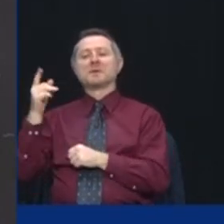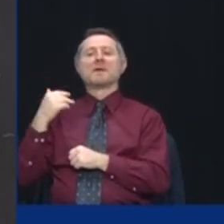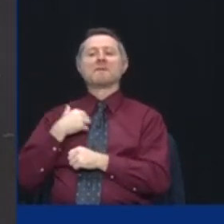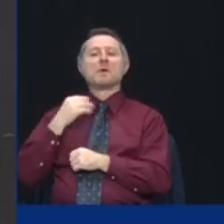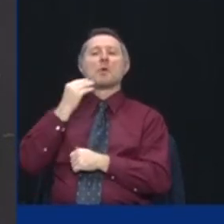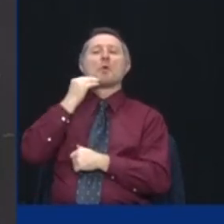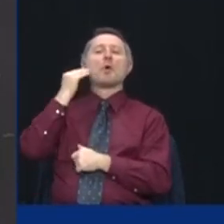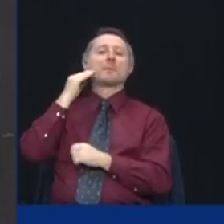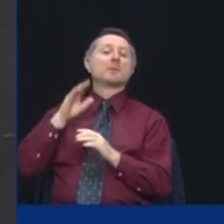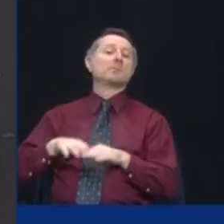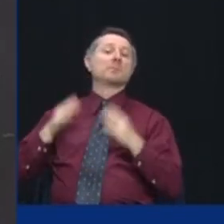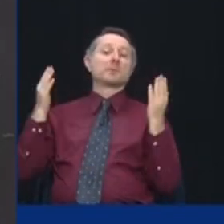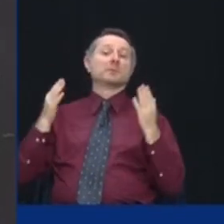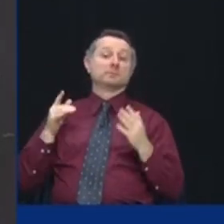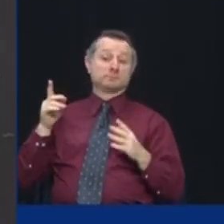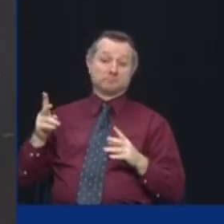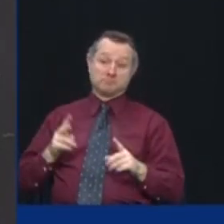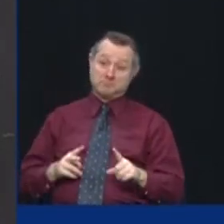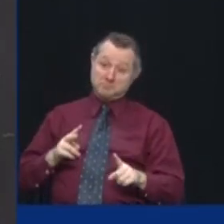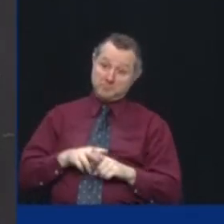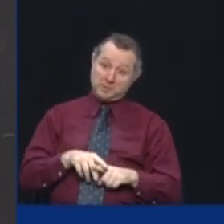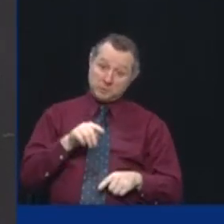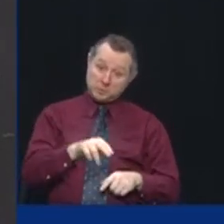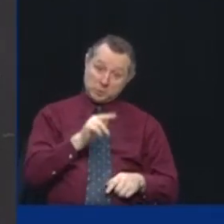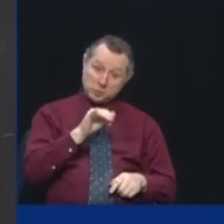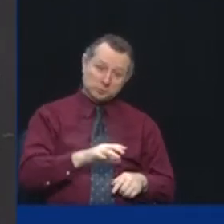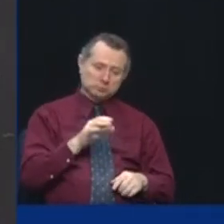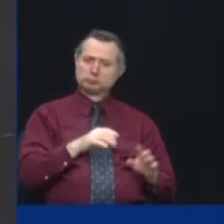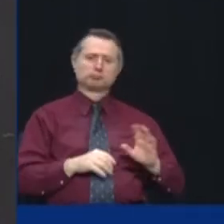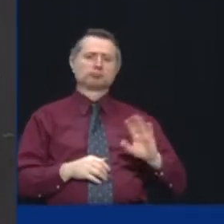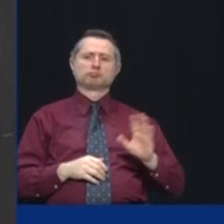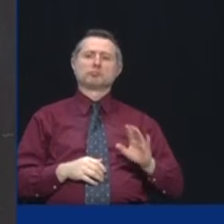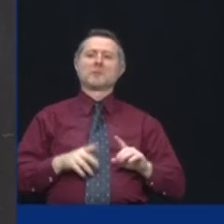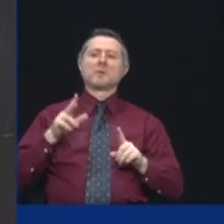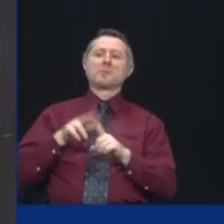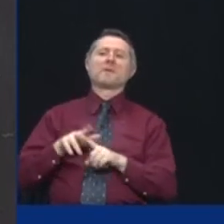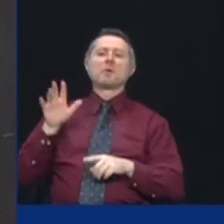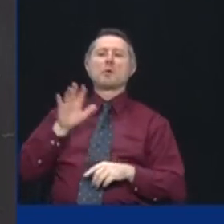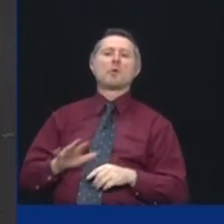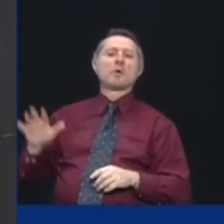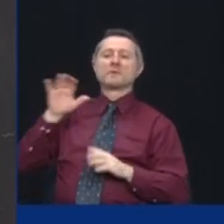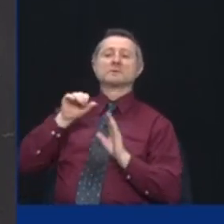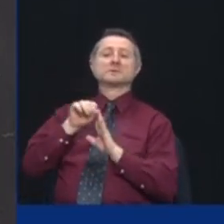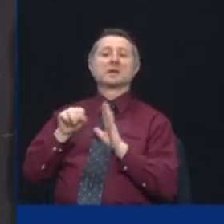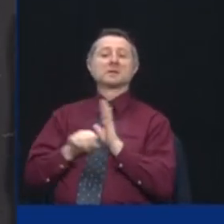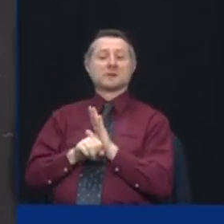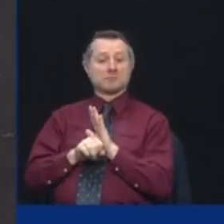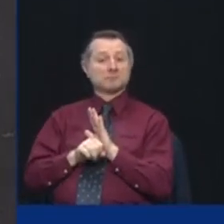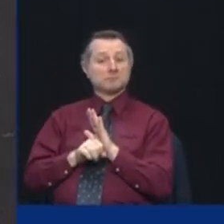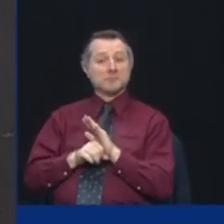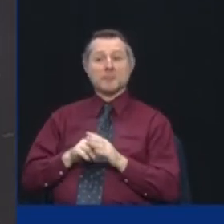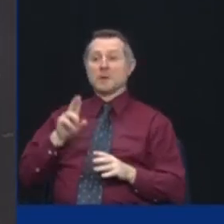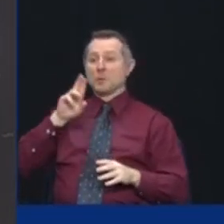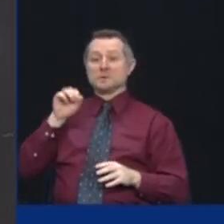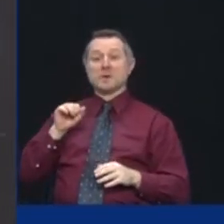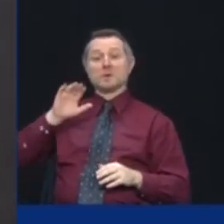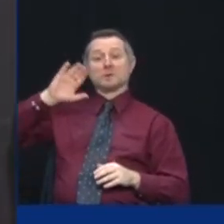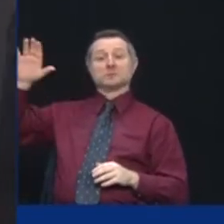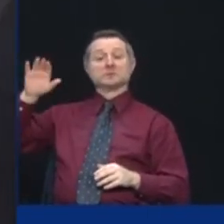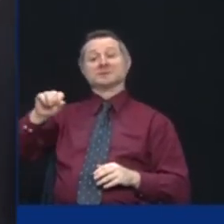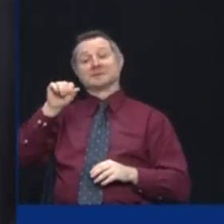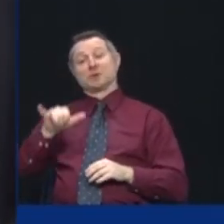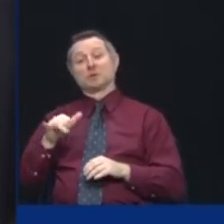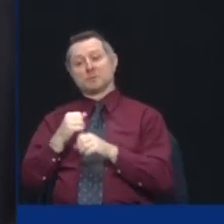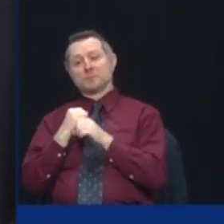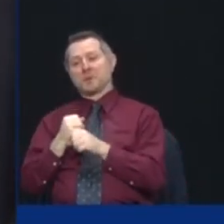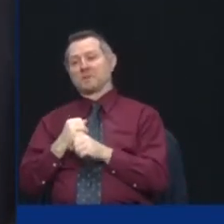City issue. This is statewide. It's national. Their ballpark has just been refurbished